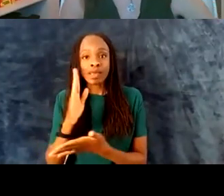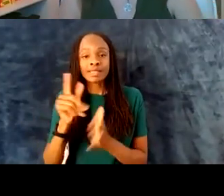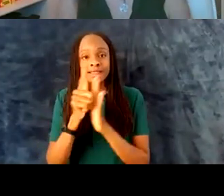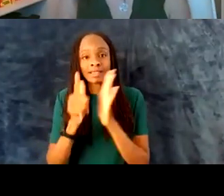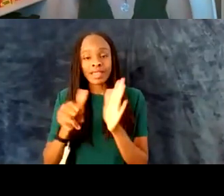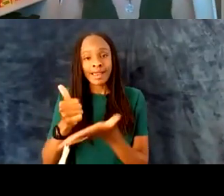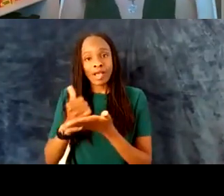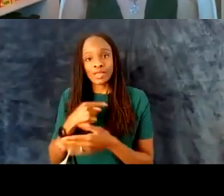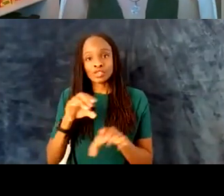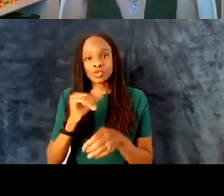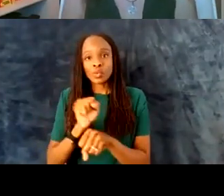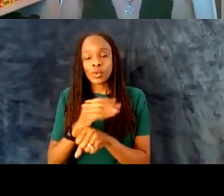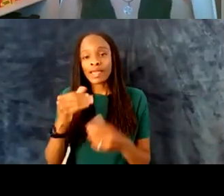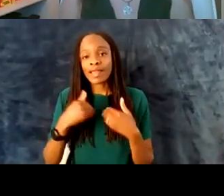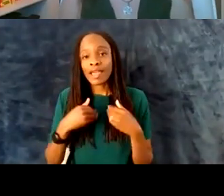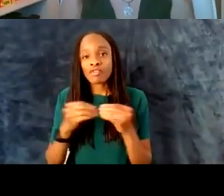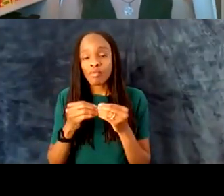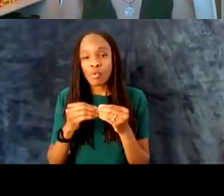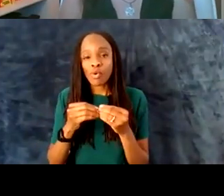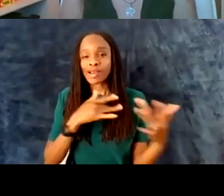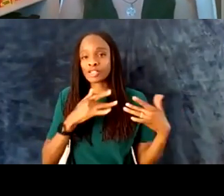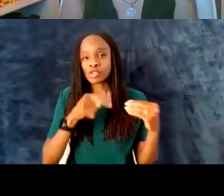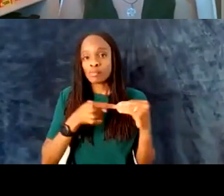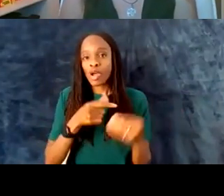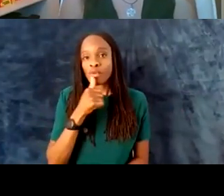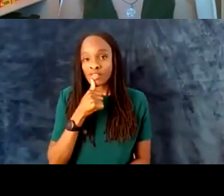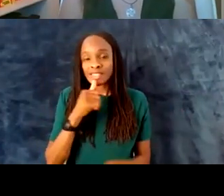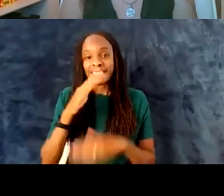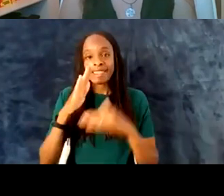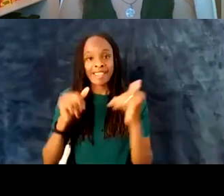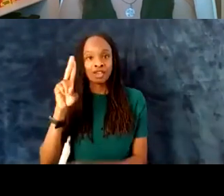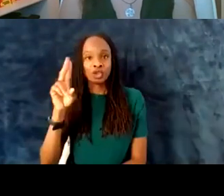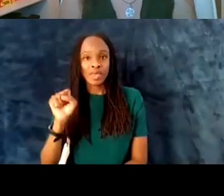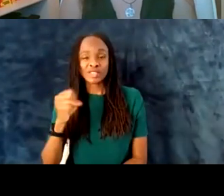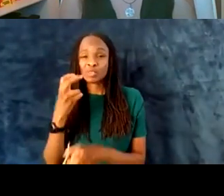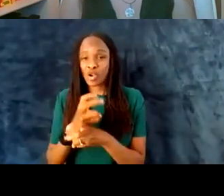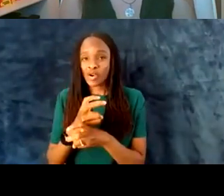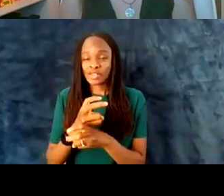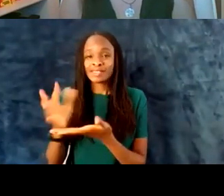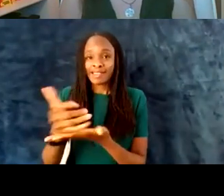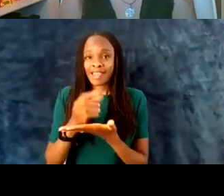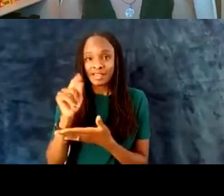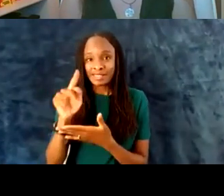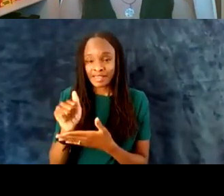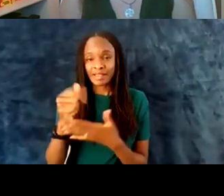At the same time, we also have more concerns around privacy than in the US, so it's harder to gather data, race-based or